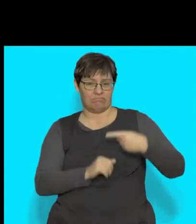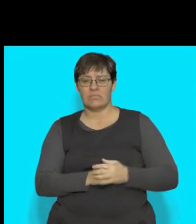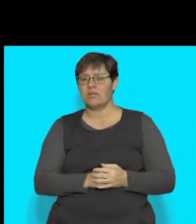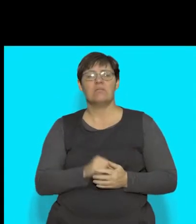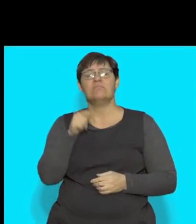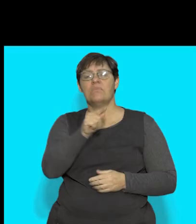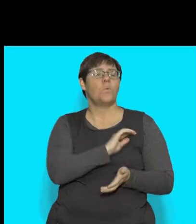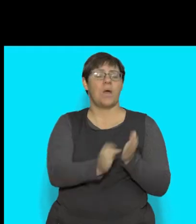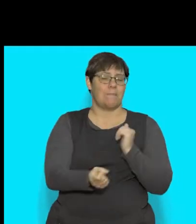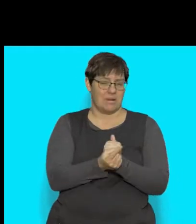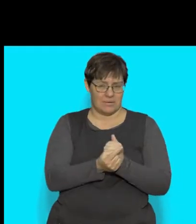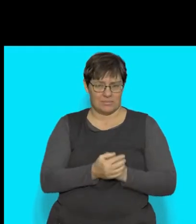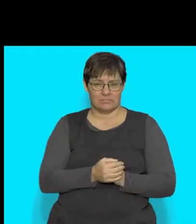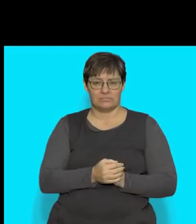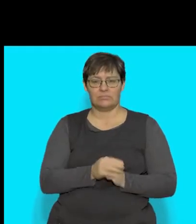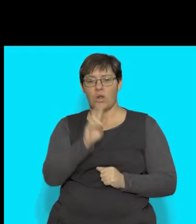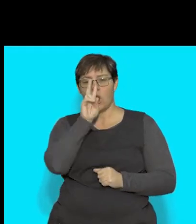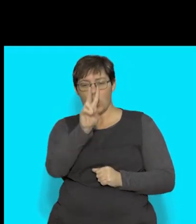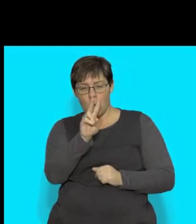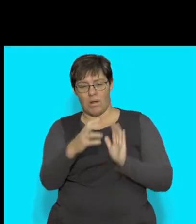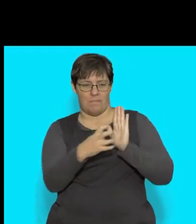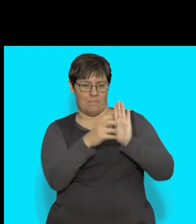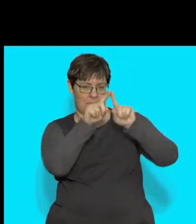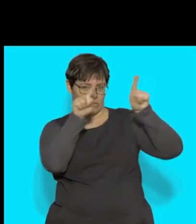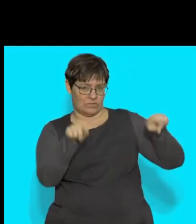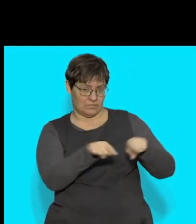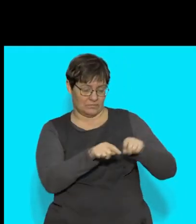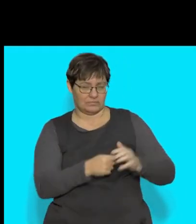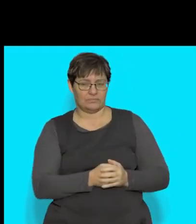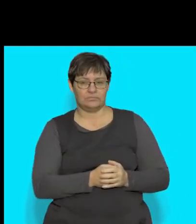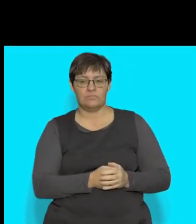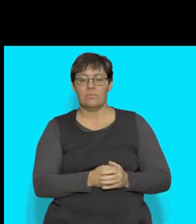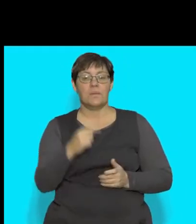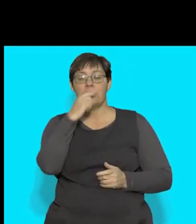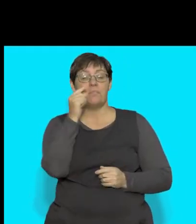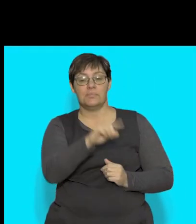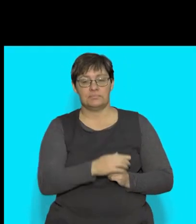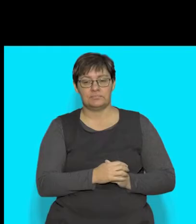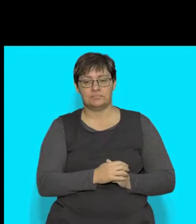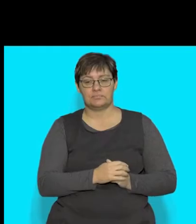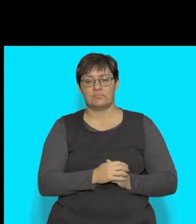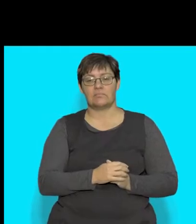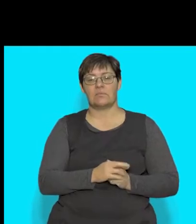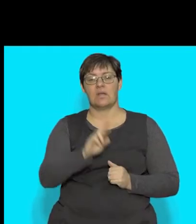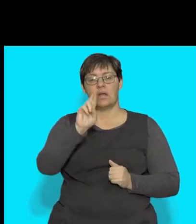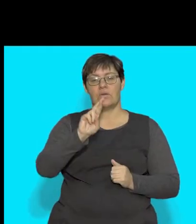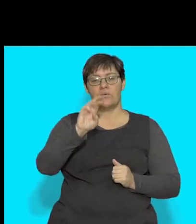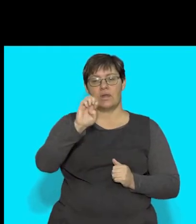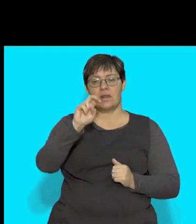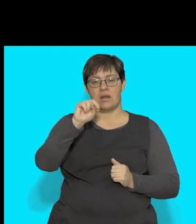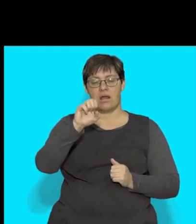Okay, guys, so what happens, I want you to have a look at the diagram over here. This is what we call the